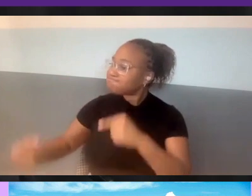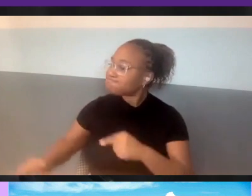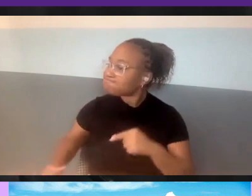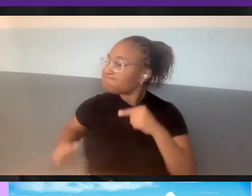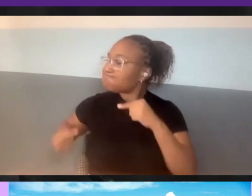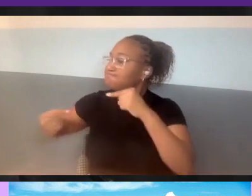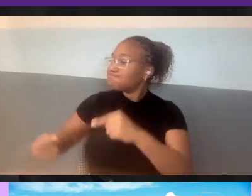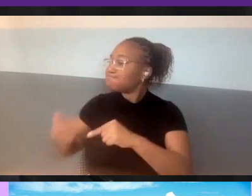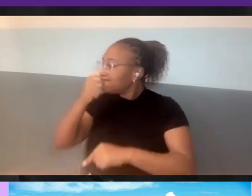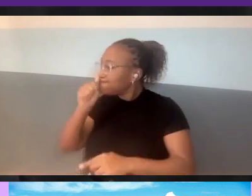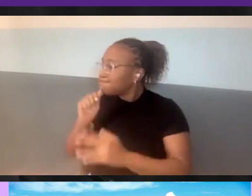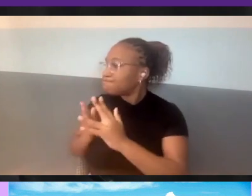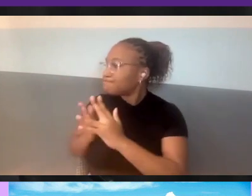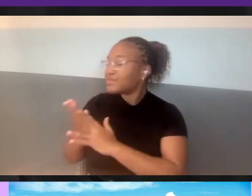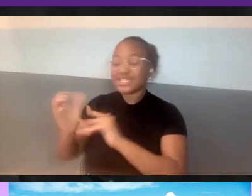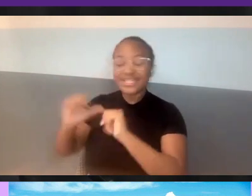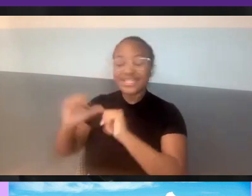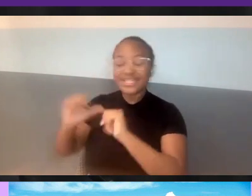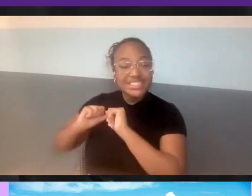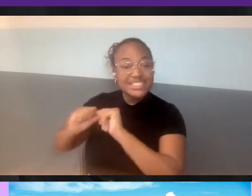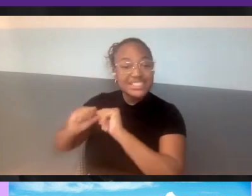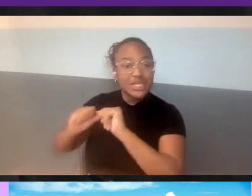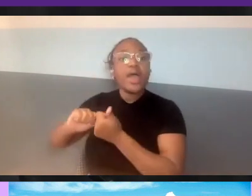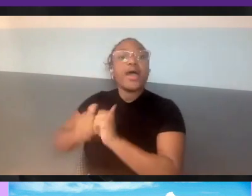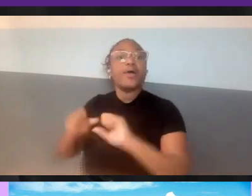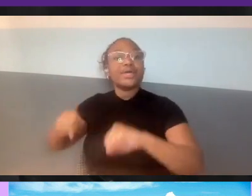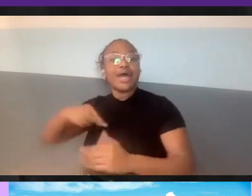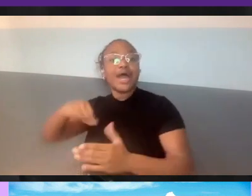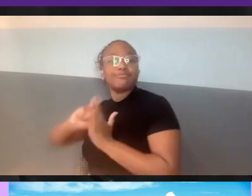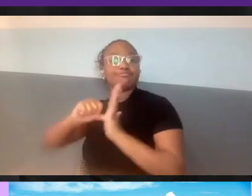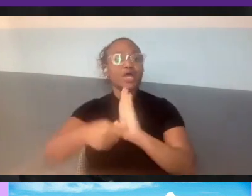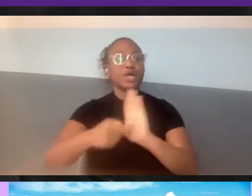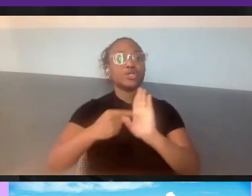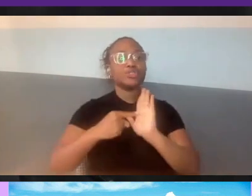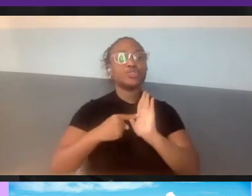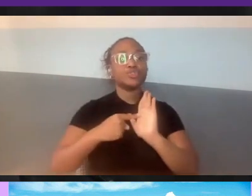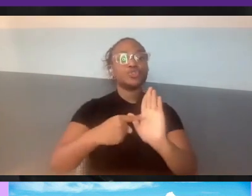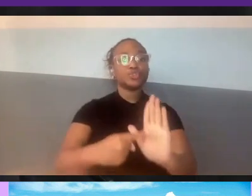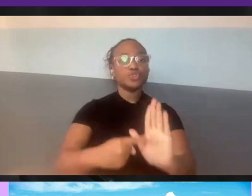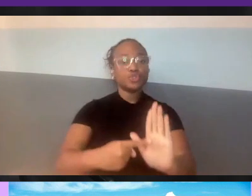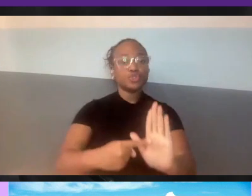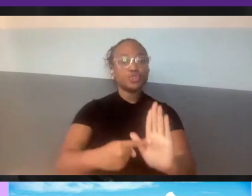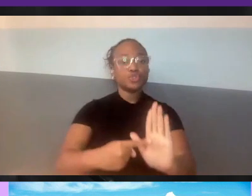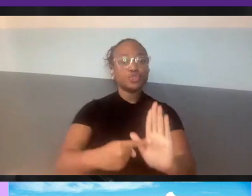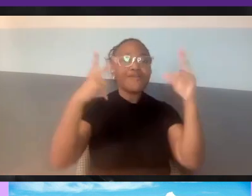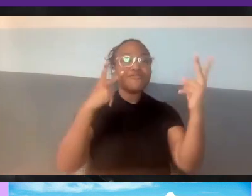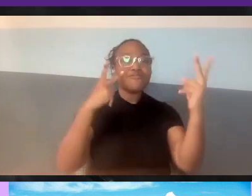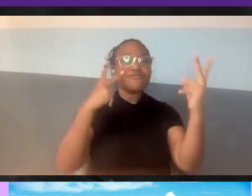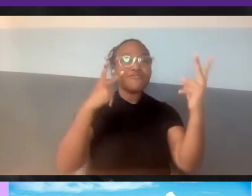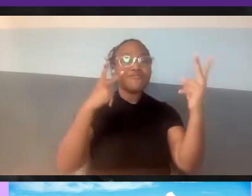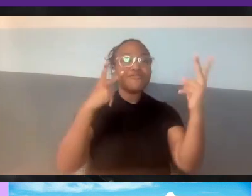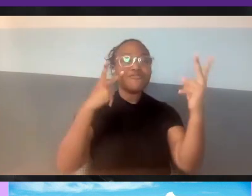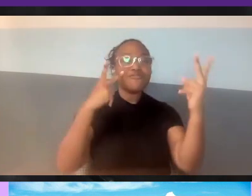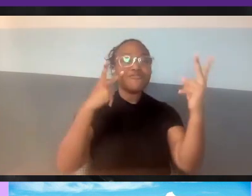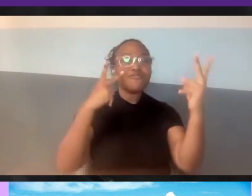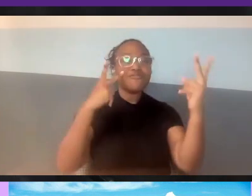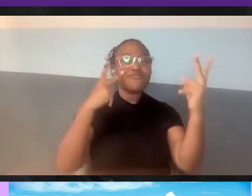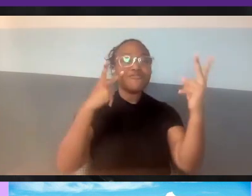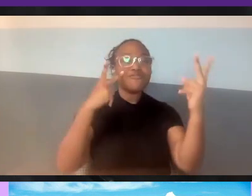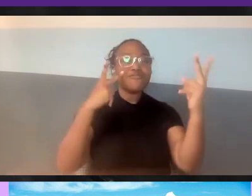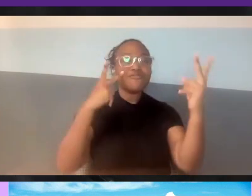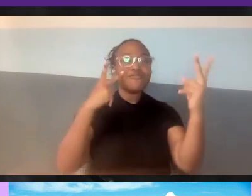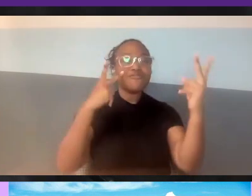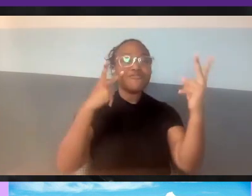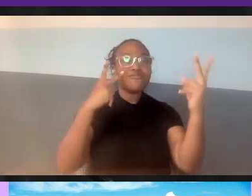How can I amplify that visually through these productions, right? So what you're seeing in the background here is some